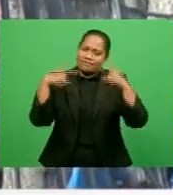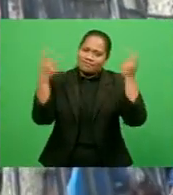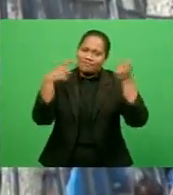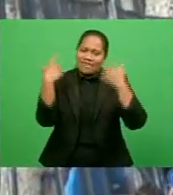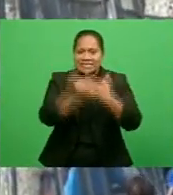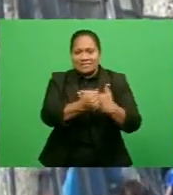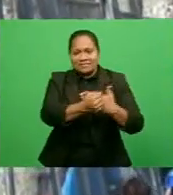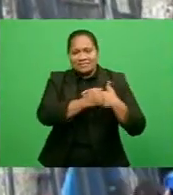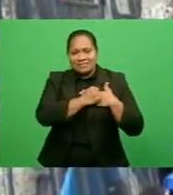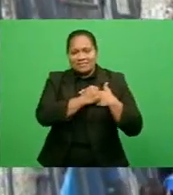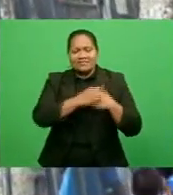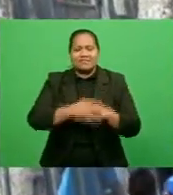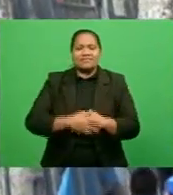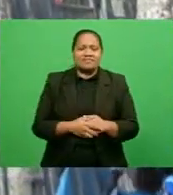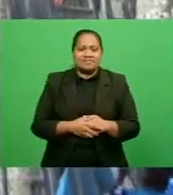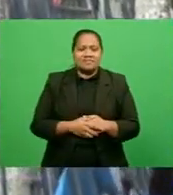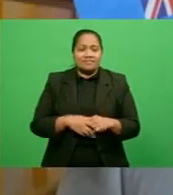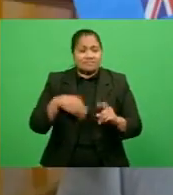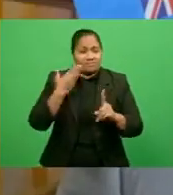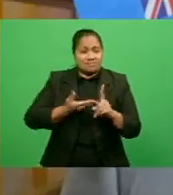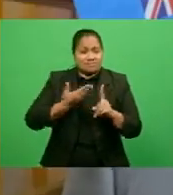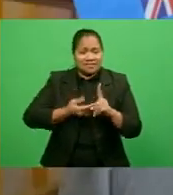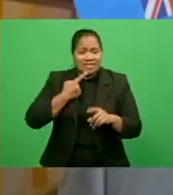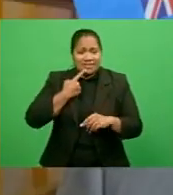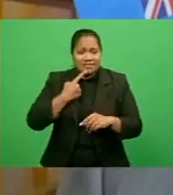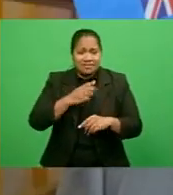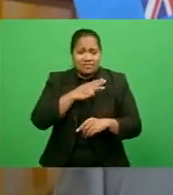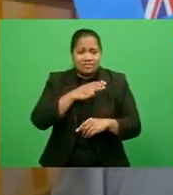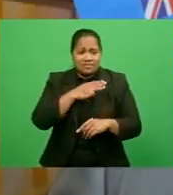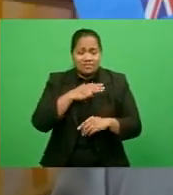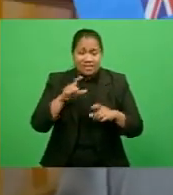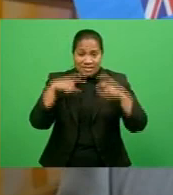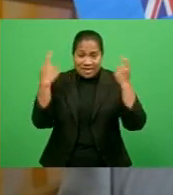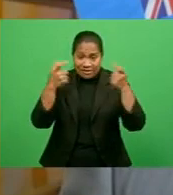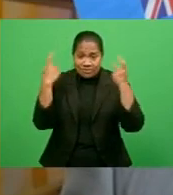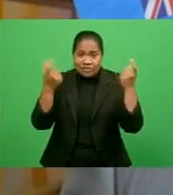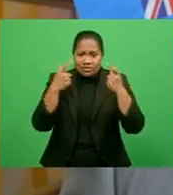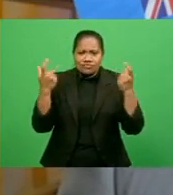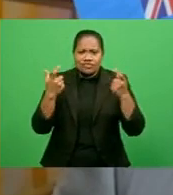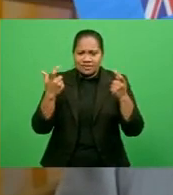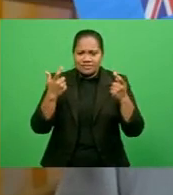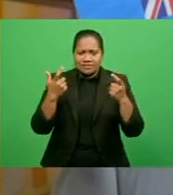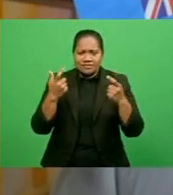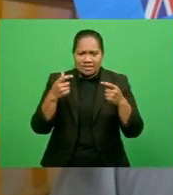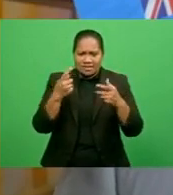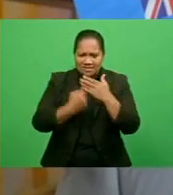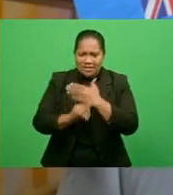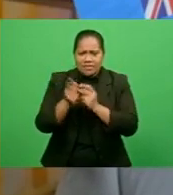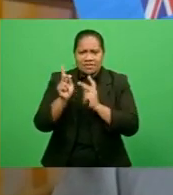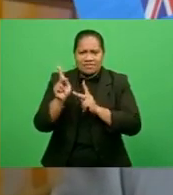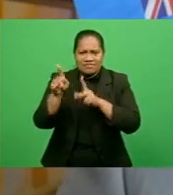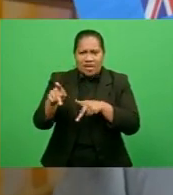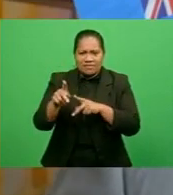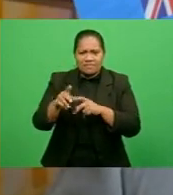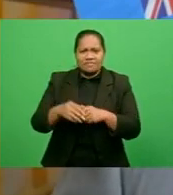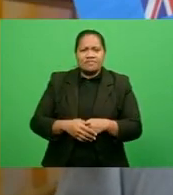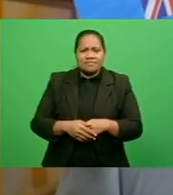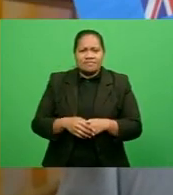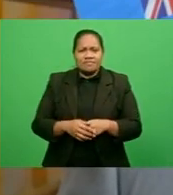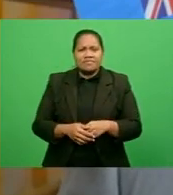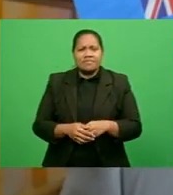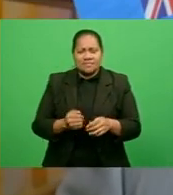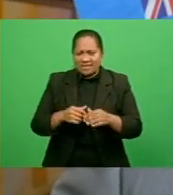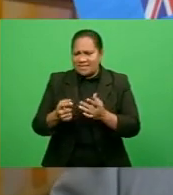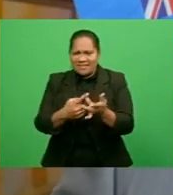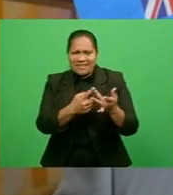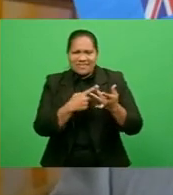safely. The Ministry of Civil Service is the lead agency in the celebrations in Albert Park and other centres, and they've been liaising